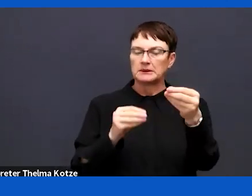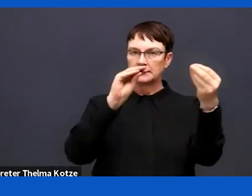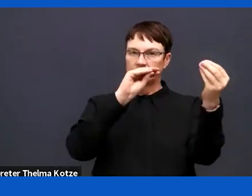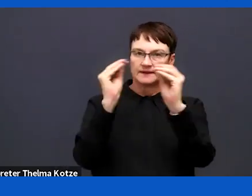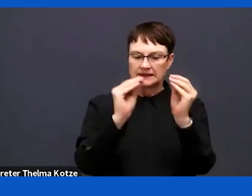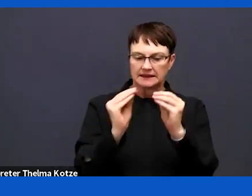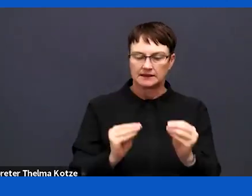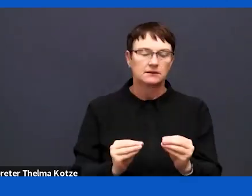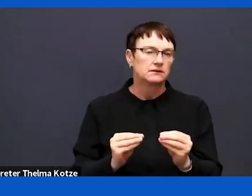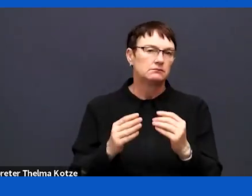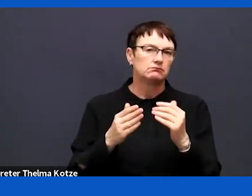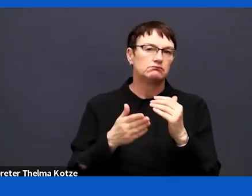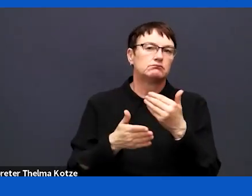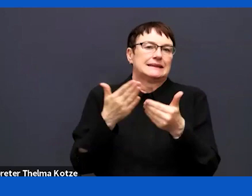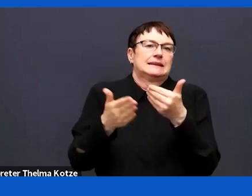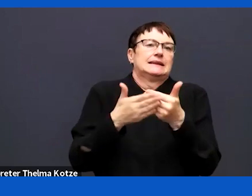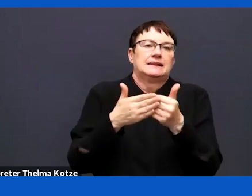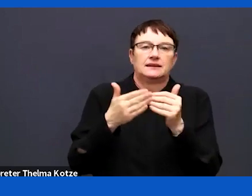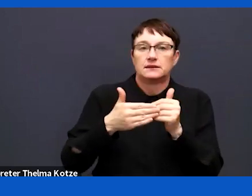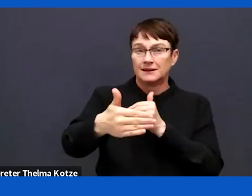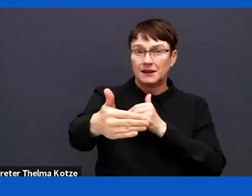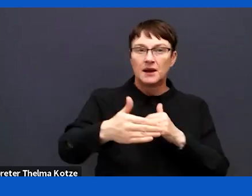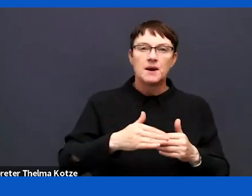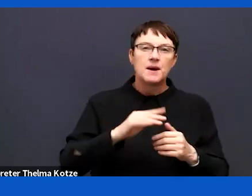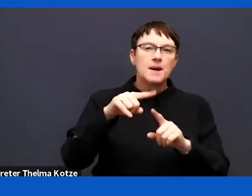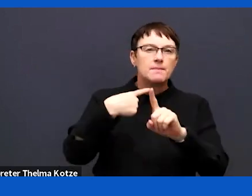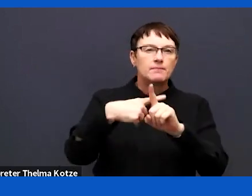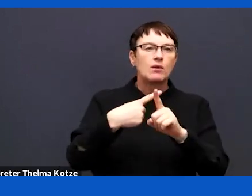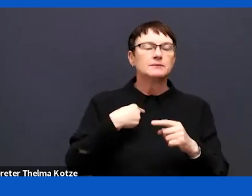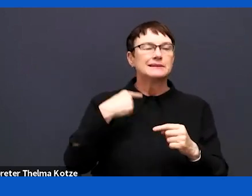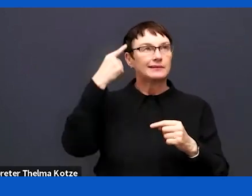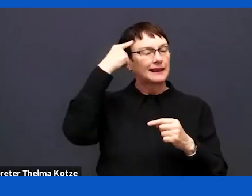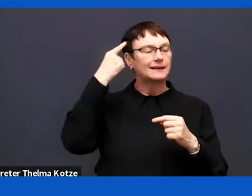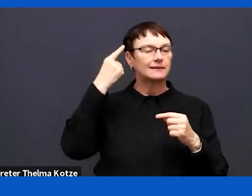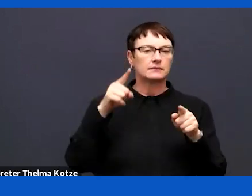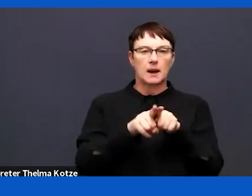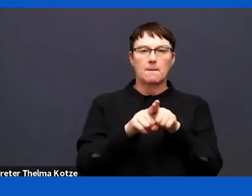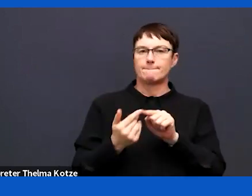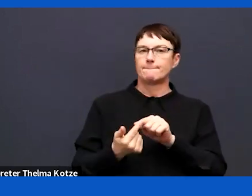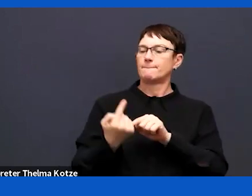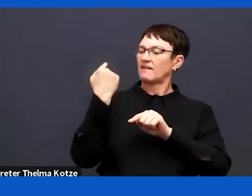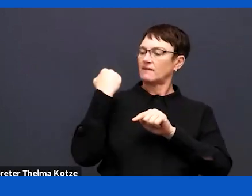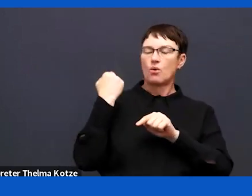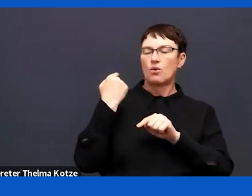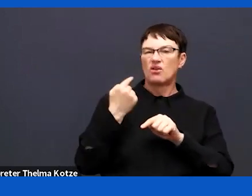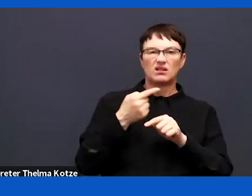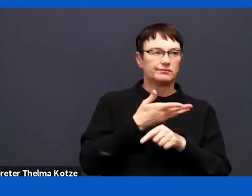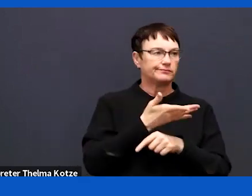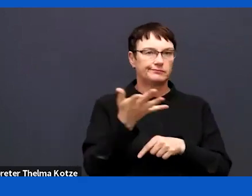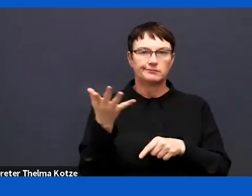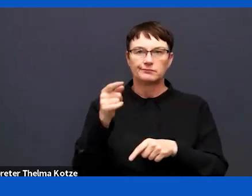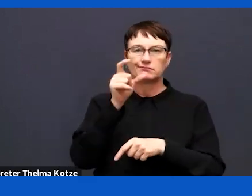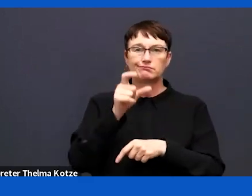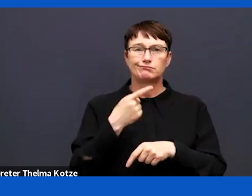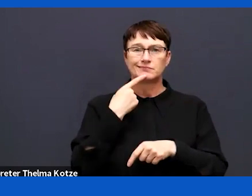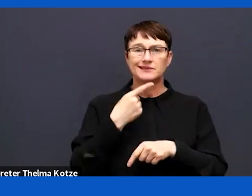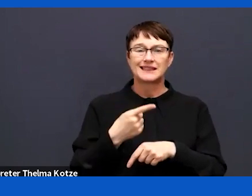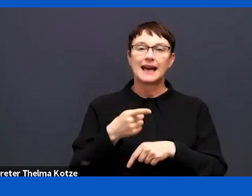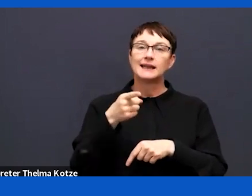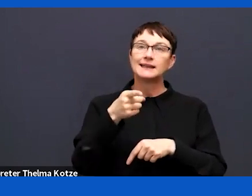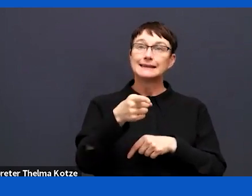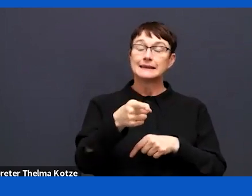to implement that. And also likewise, I think, as was previously said, I think in the area of document accessibility testing